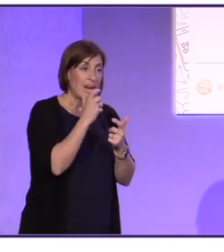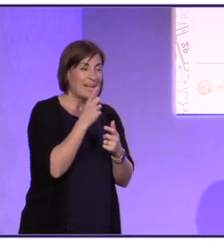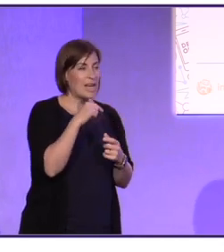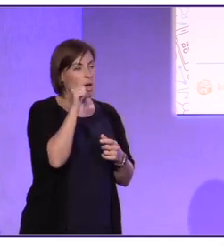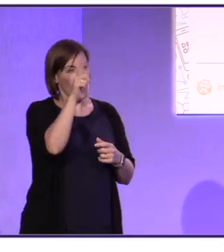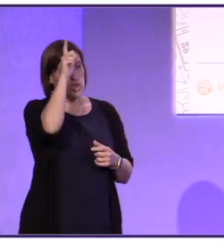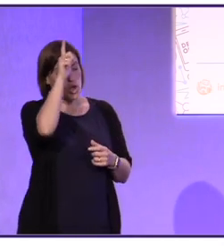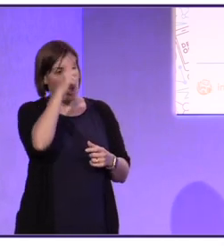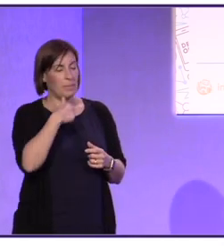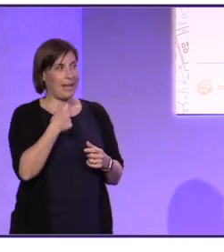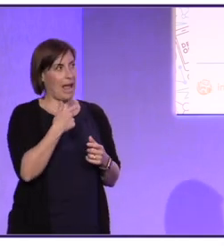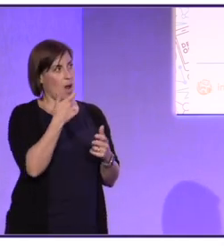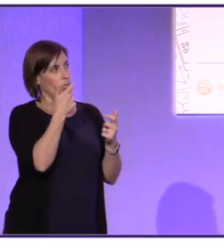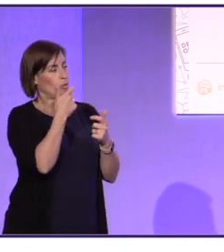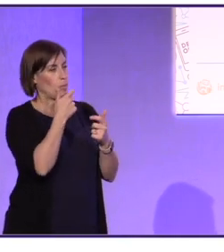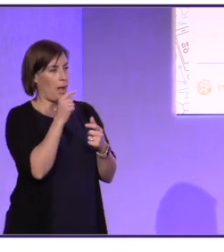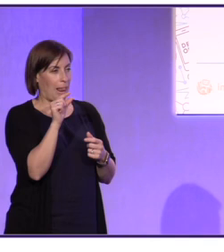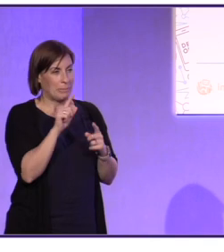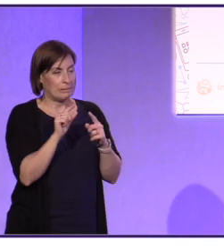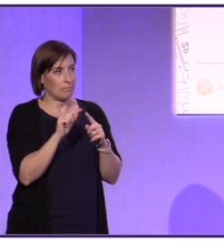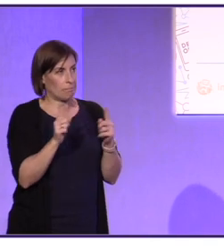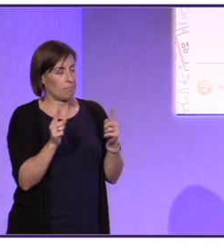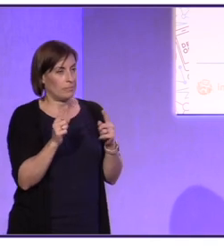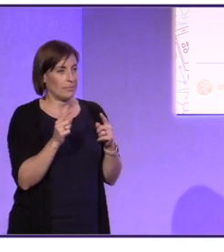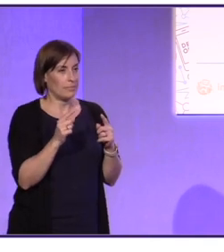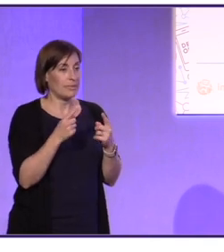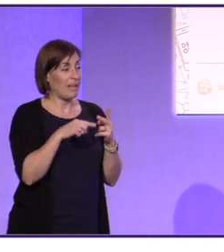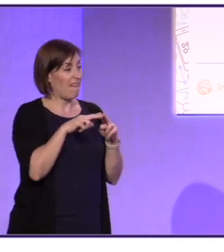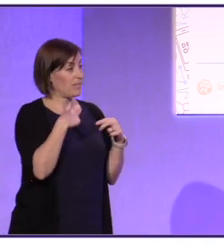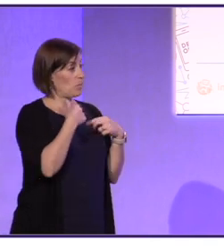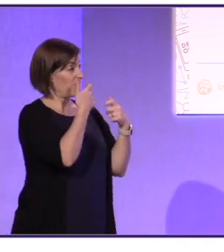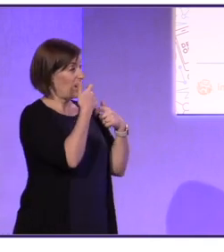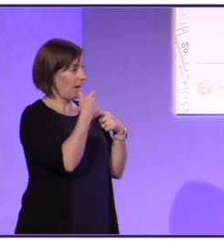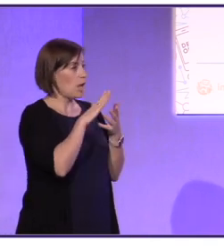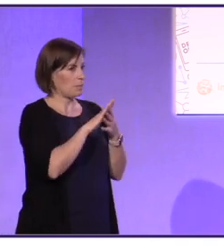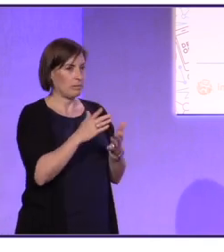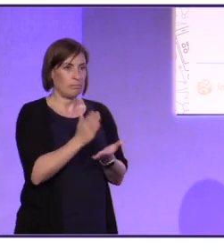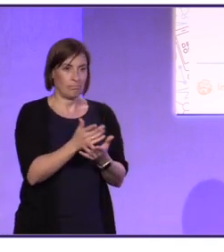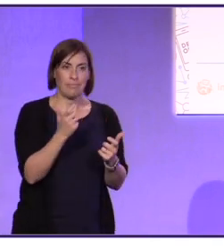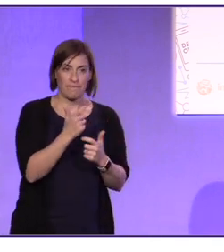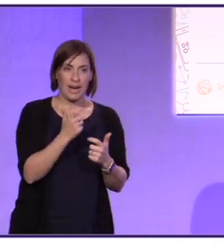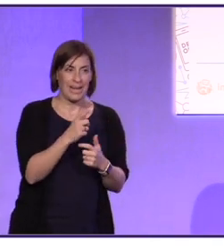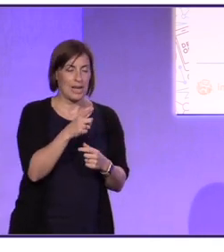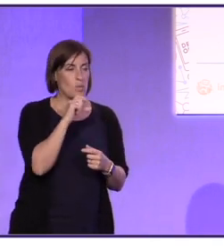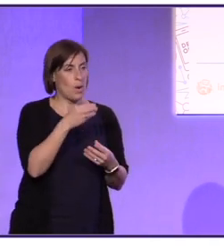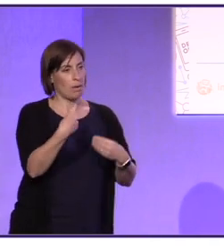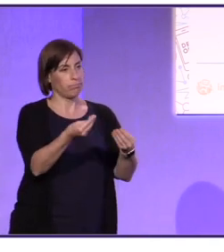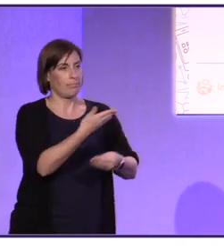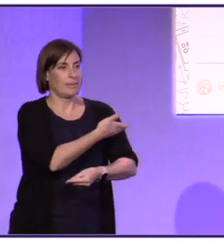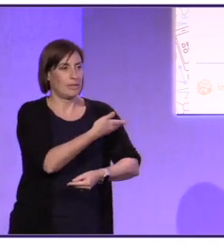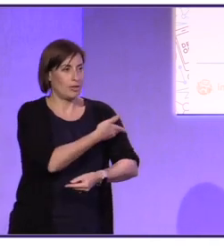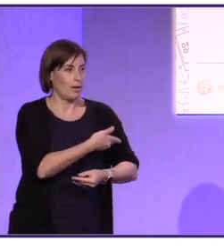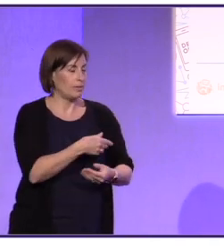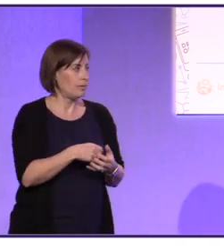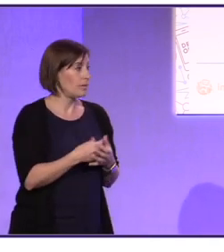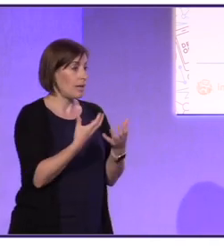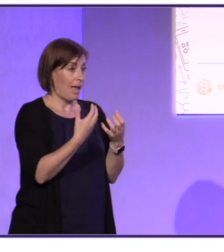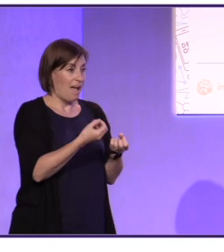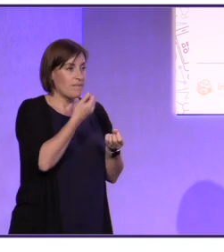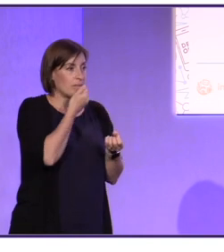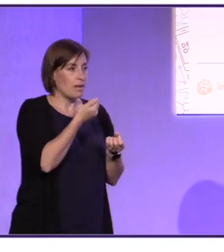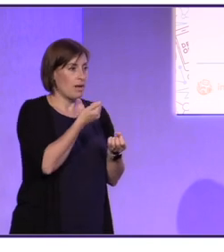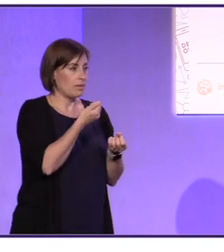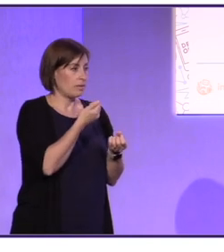of humor, so if it's funny for us, you can have a t-shirt. The problem is, we have all the right sizes, so we only have